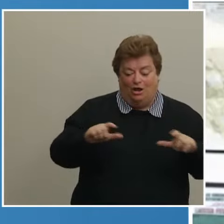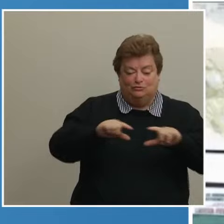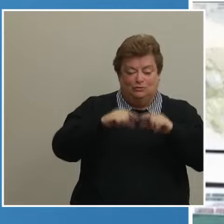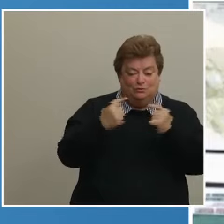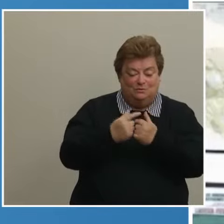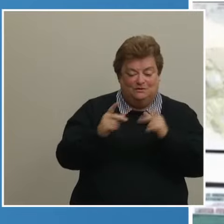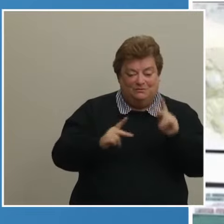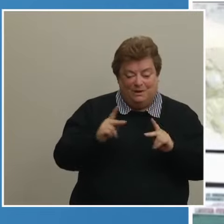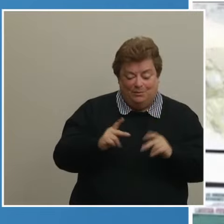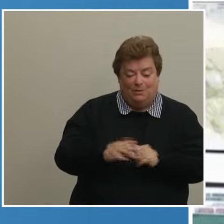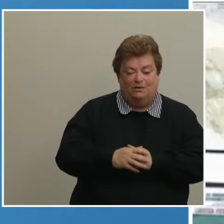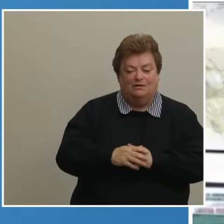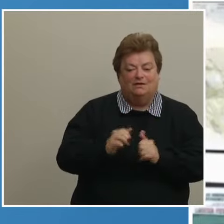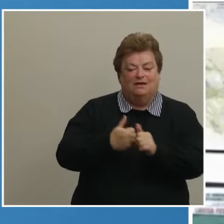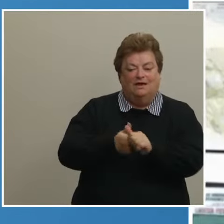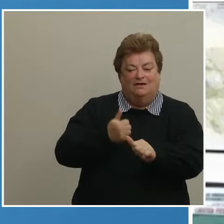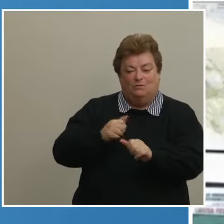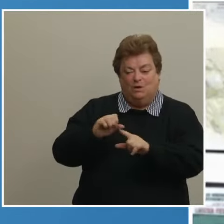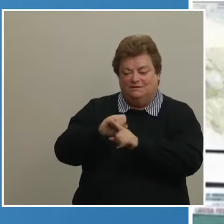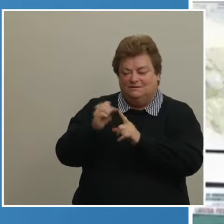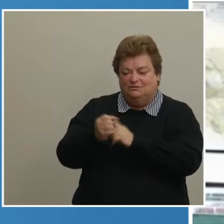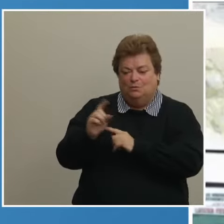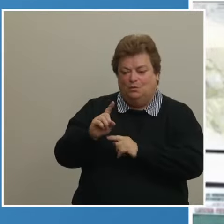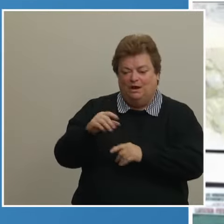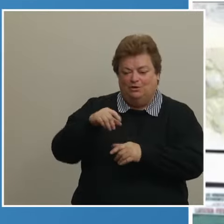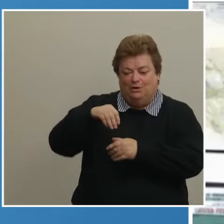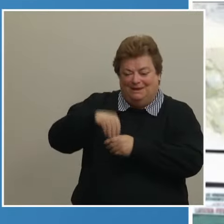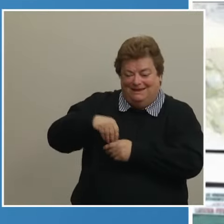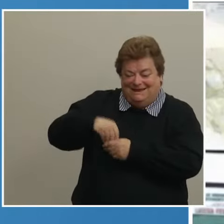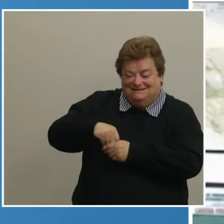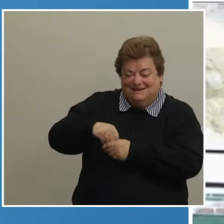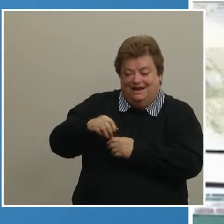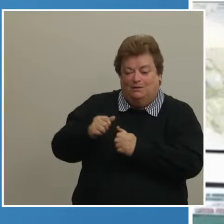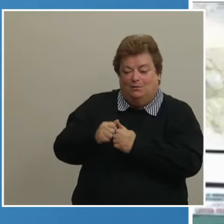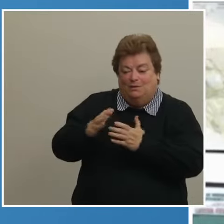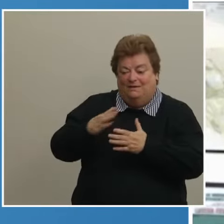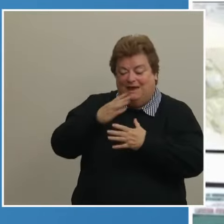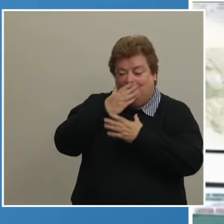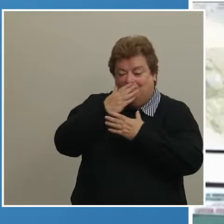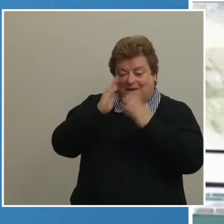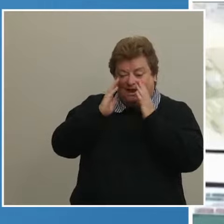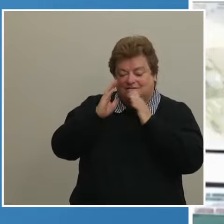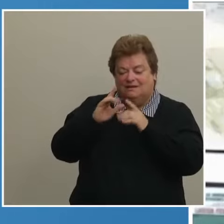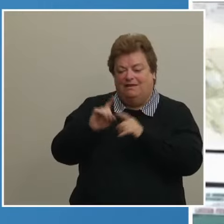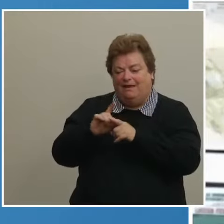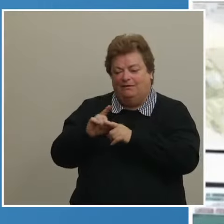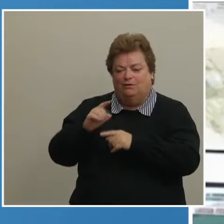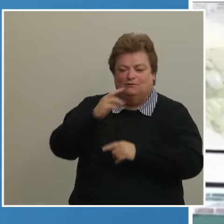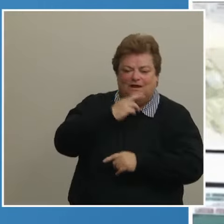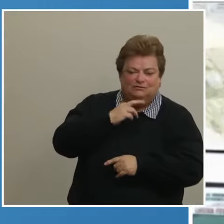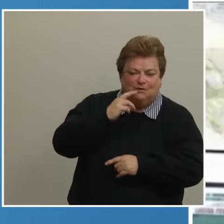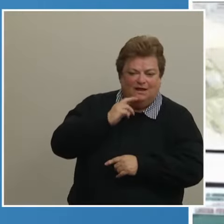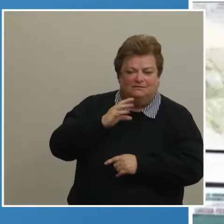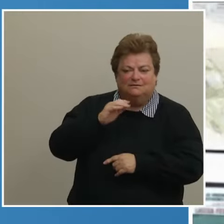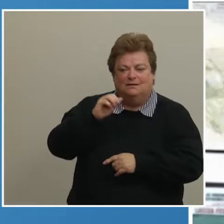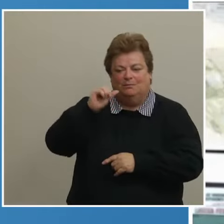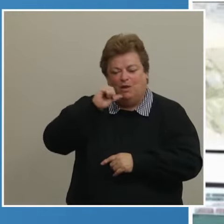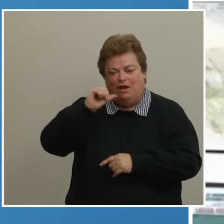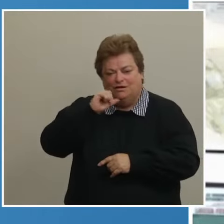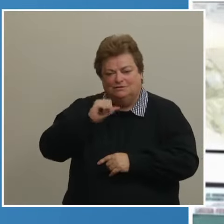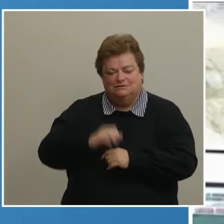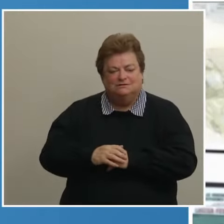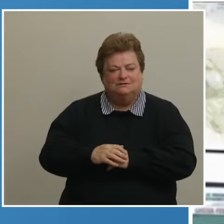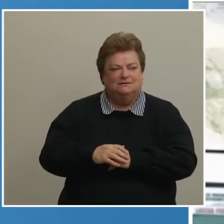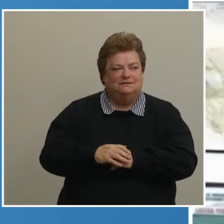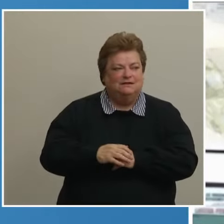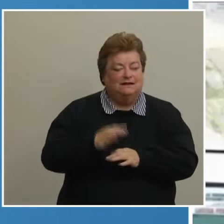gatherings, avoiding situations where you're indoors without a mask with other people, like indoor restaurant dining or bars. If